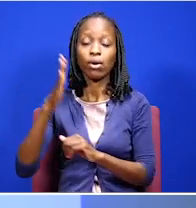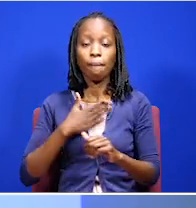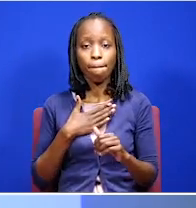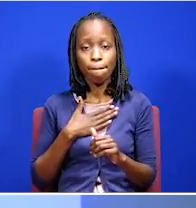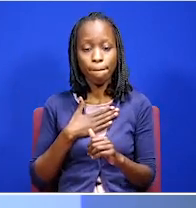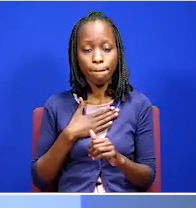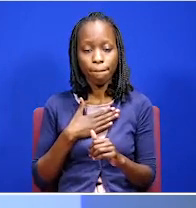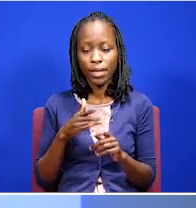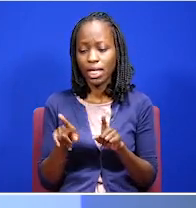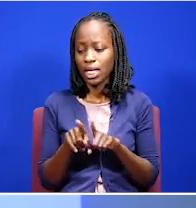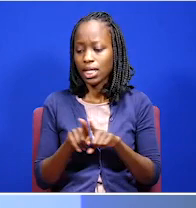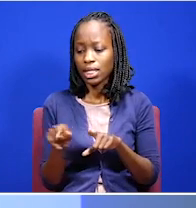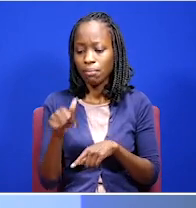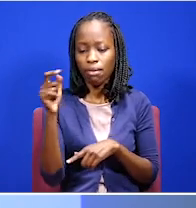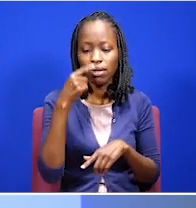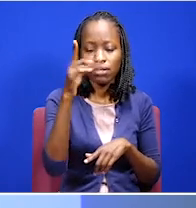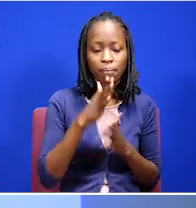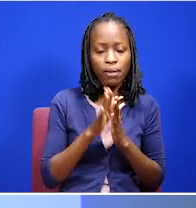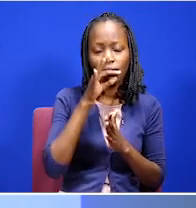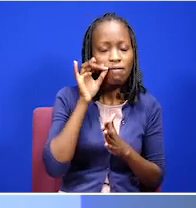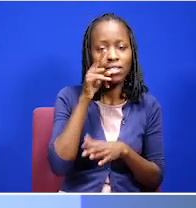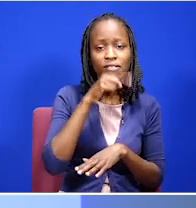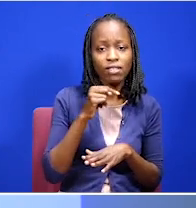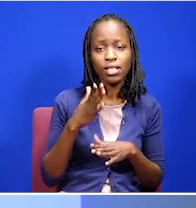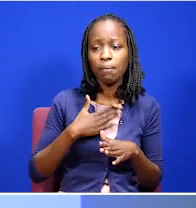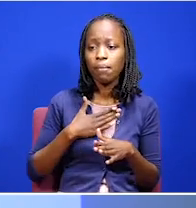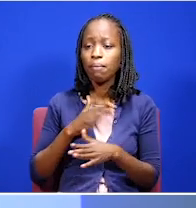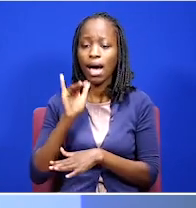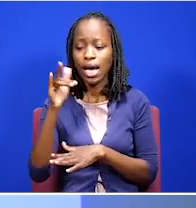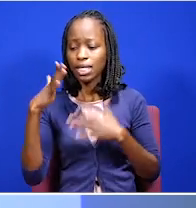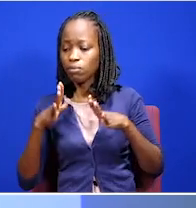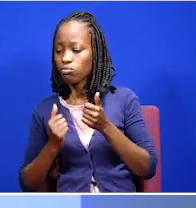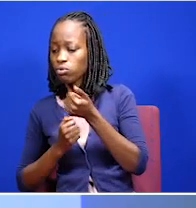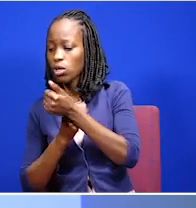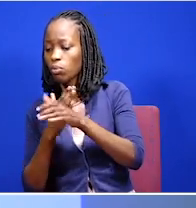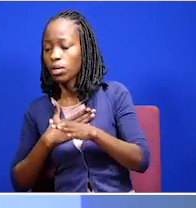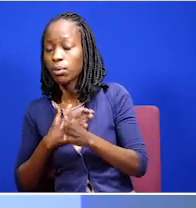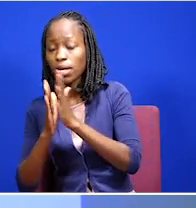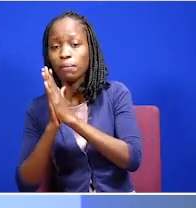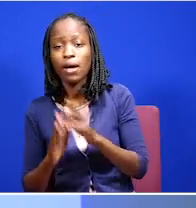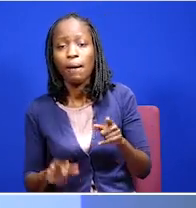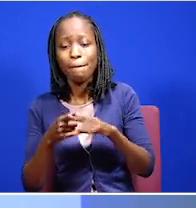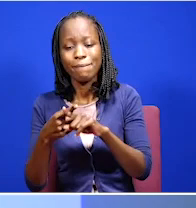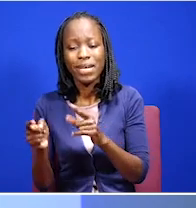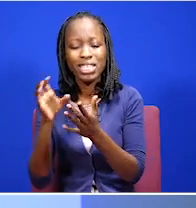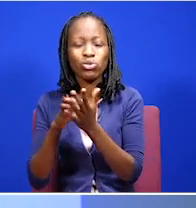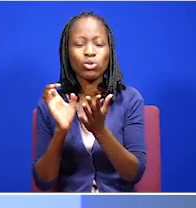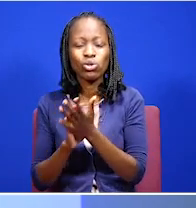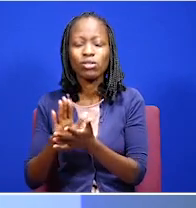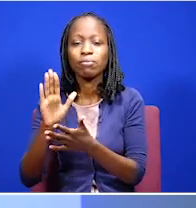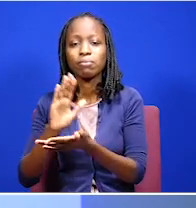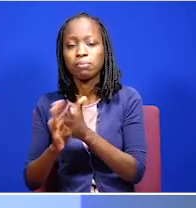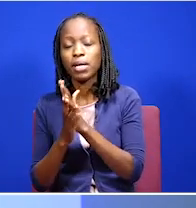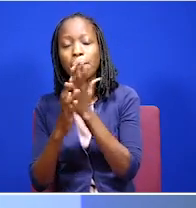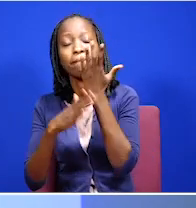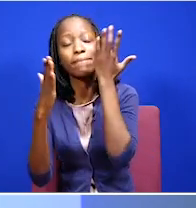I've surely prayed and connected with God. I've others go on to say, I've even fasted. I've even asked people